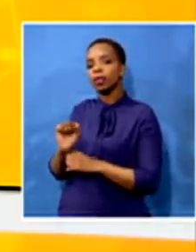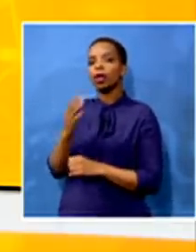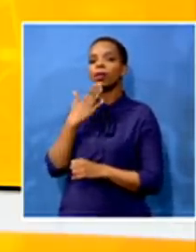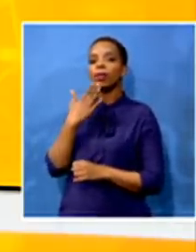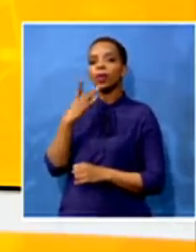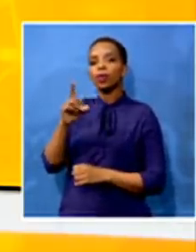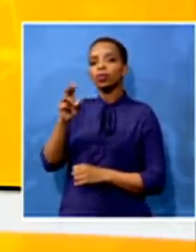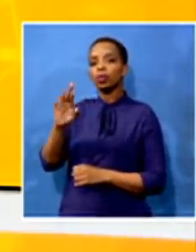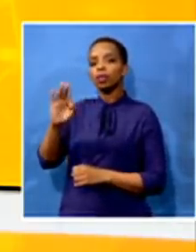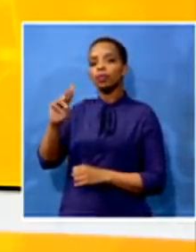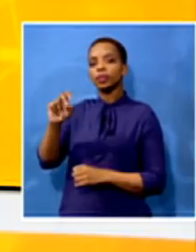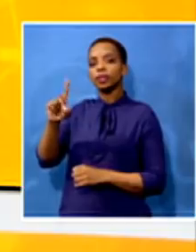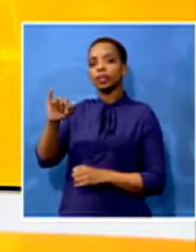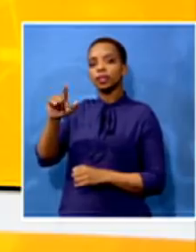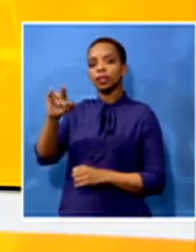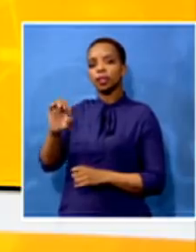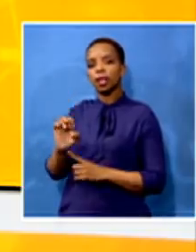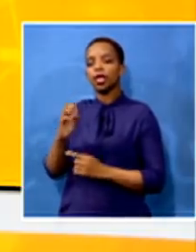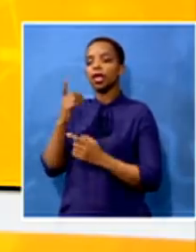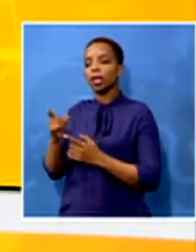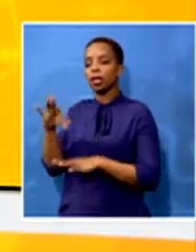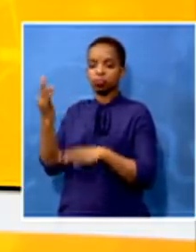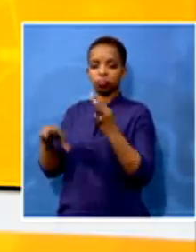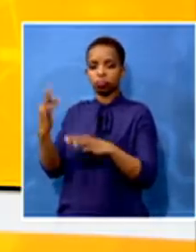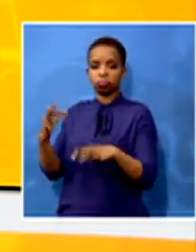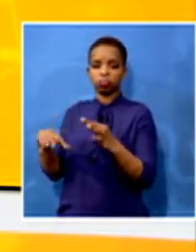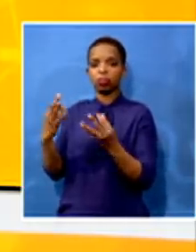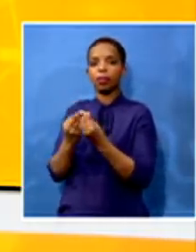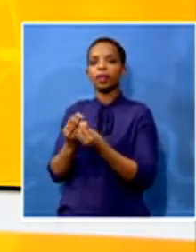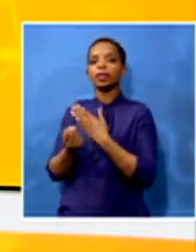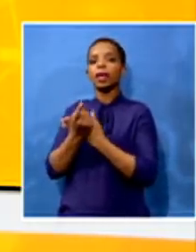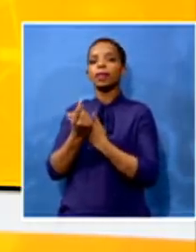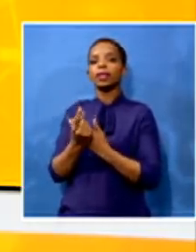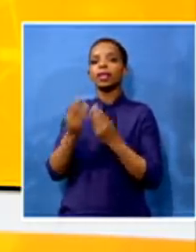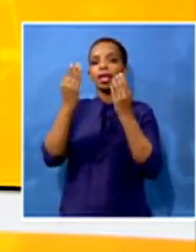the coronavirus infection trends for us. And that, of course,